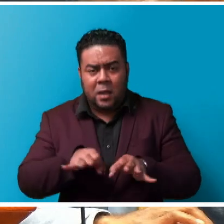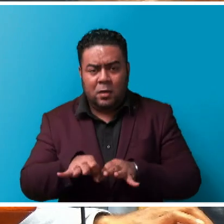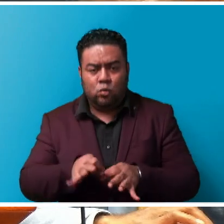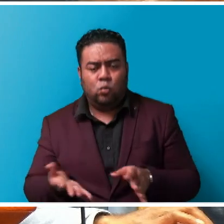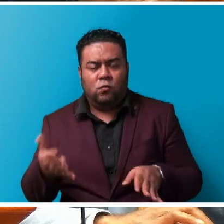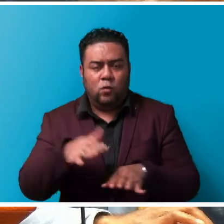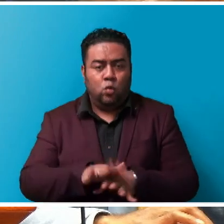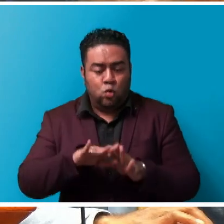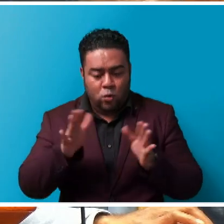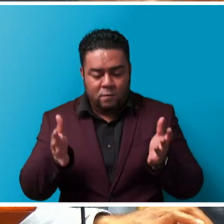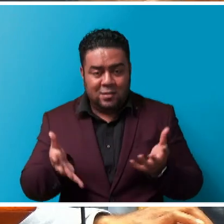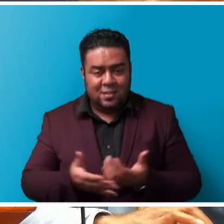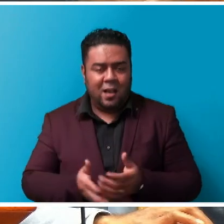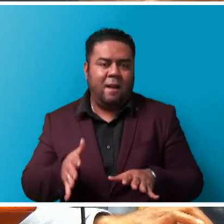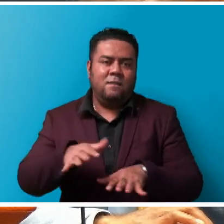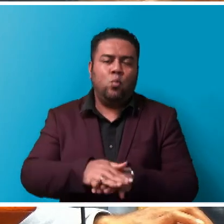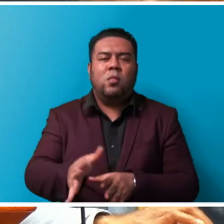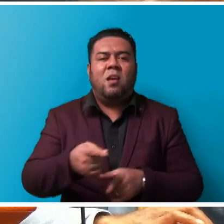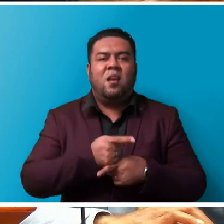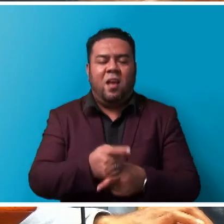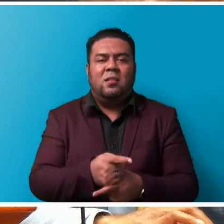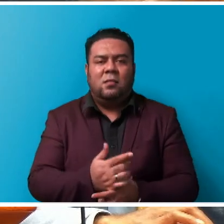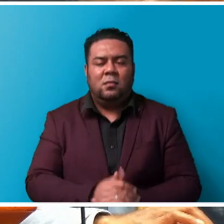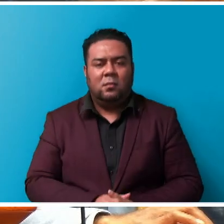and will be a guide to a targeted